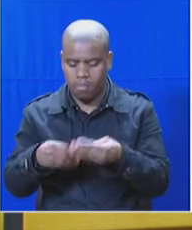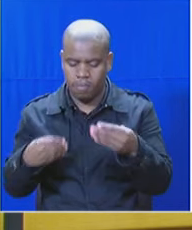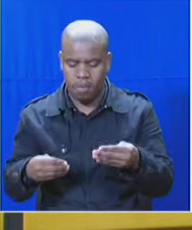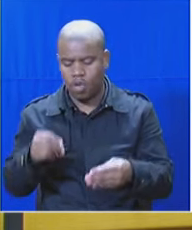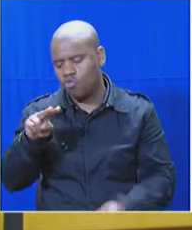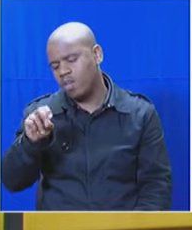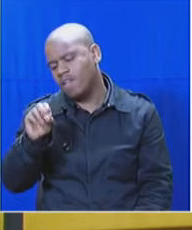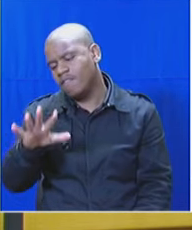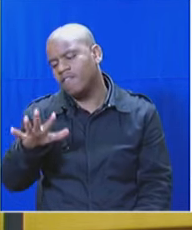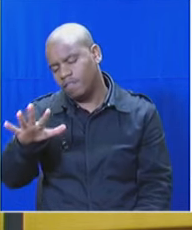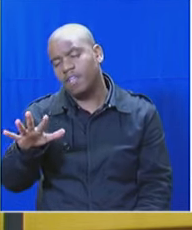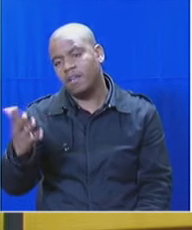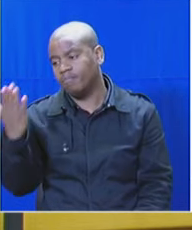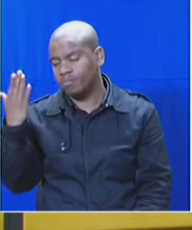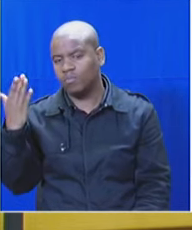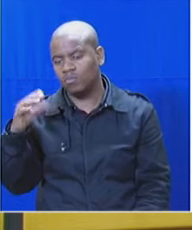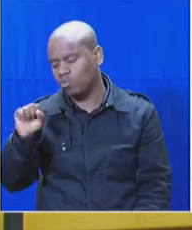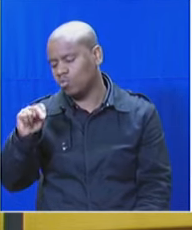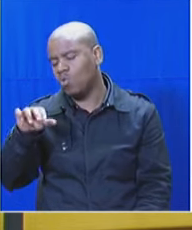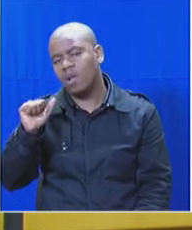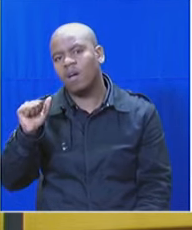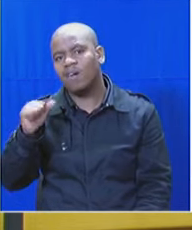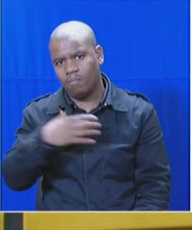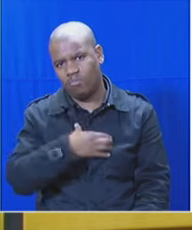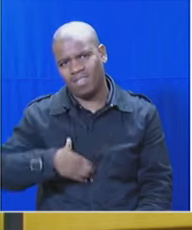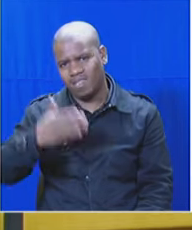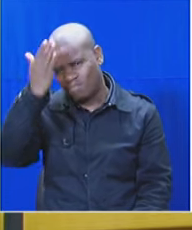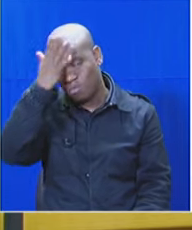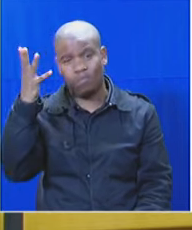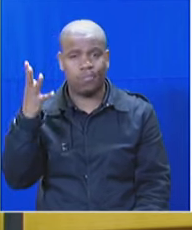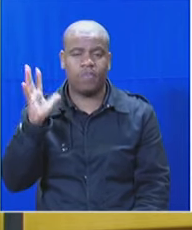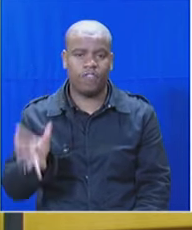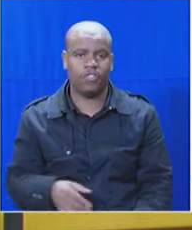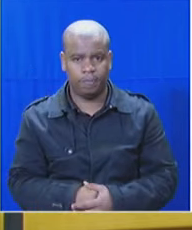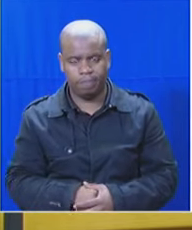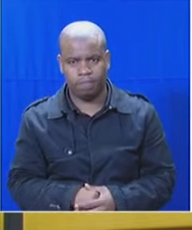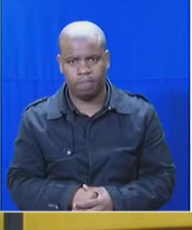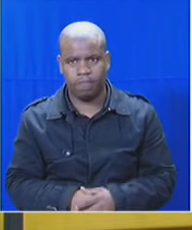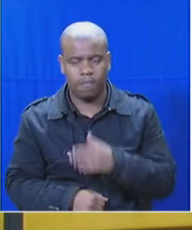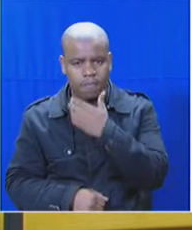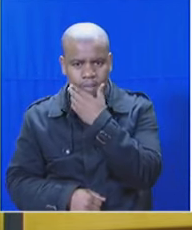SONA, as delivered by His Excellency, Honorable President J.G. Zuma.